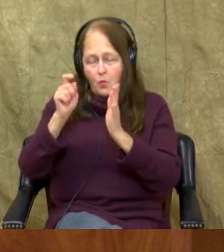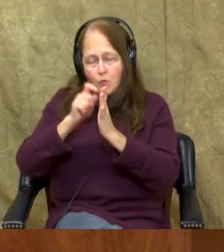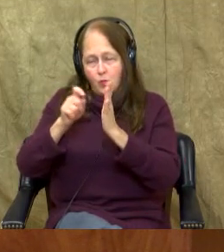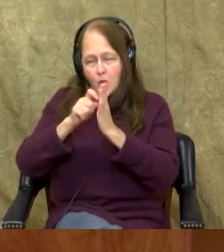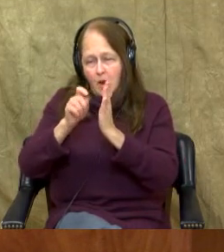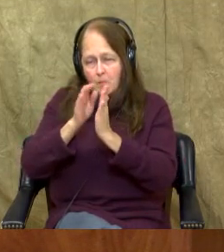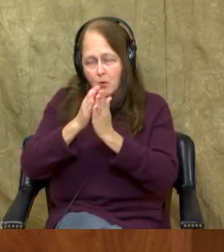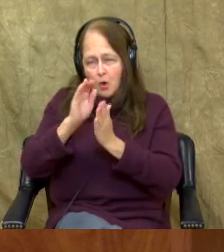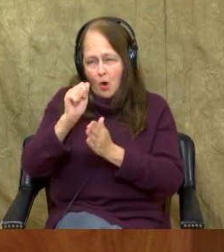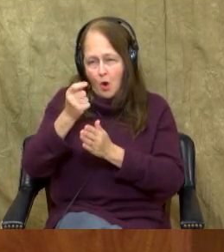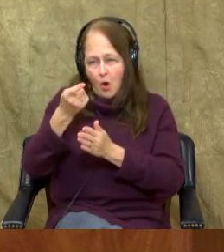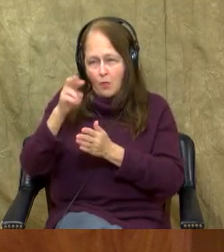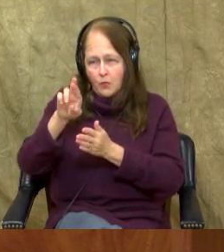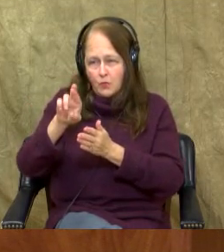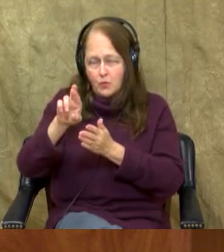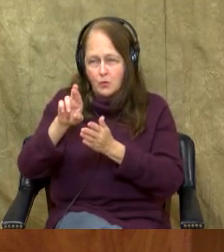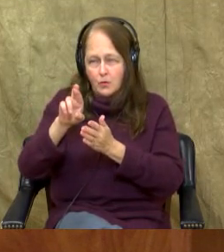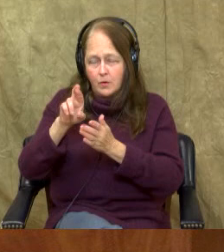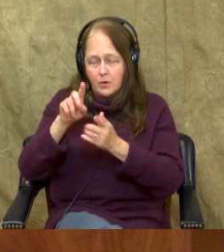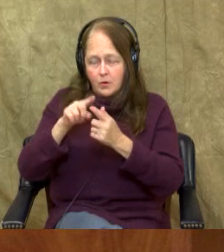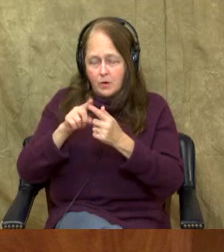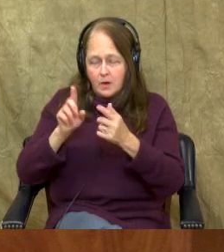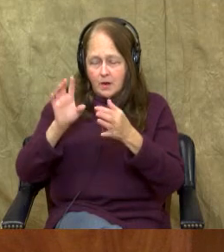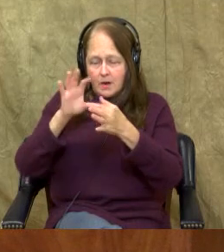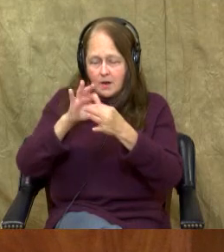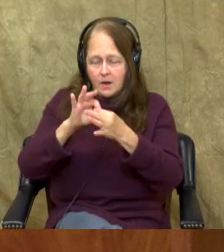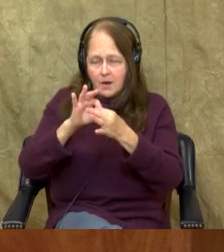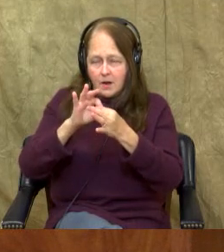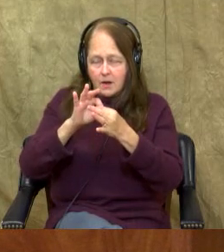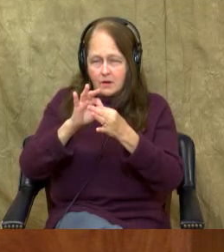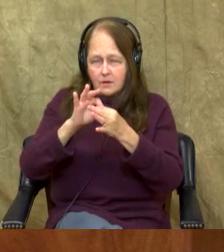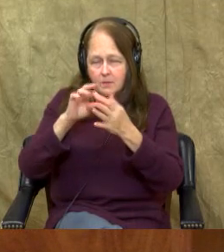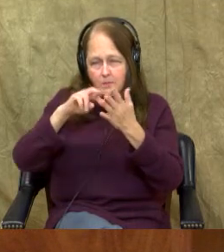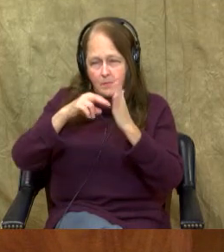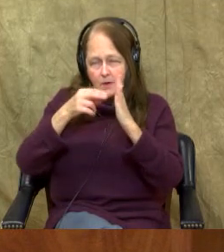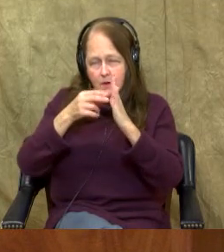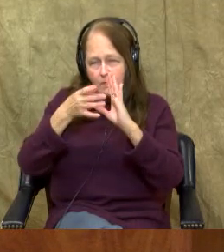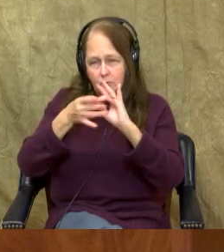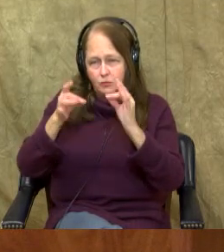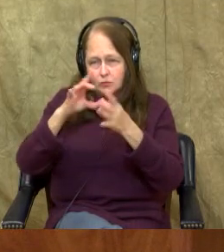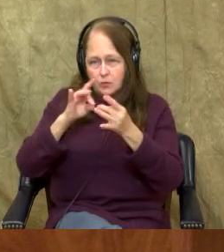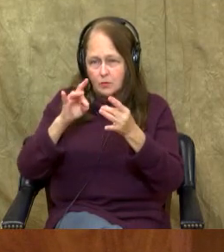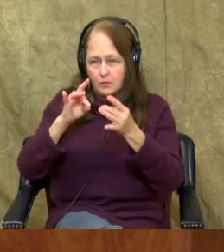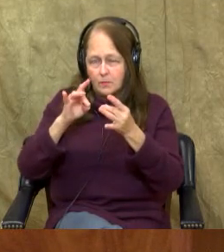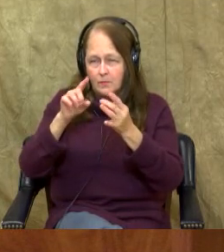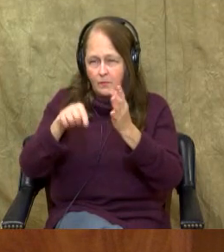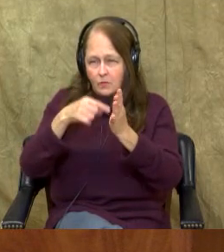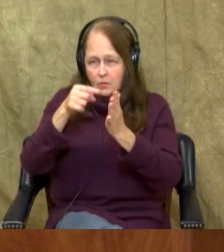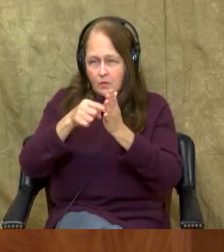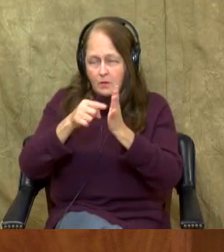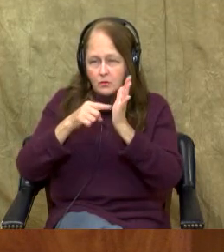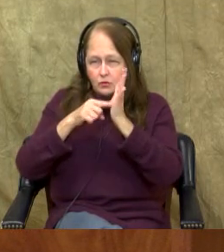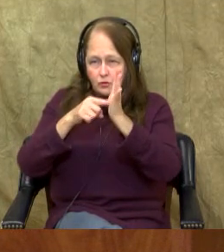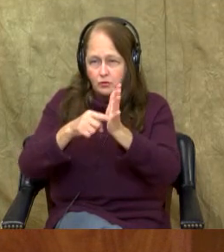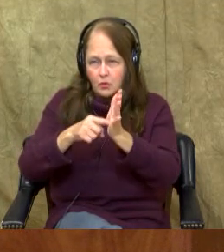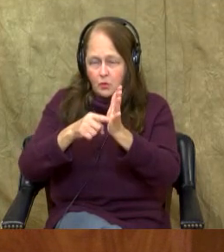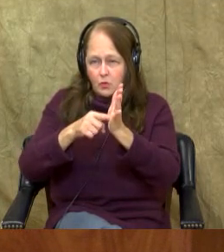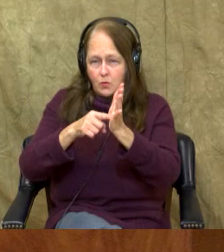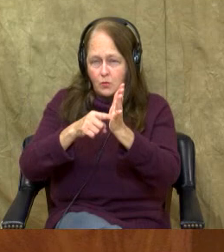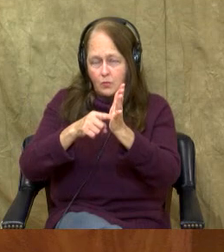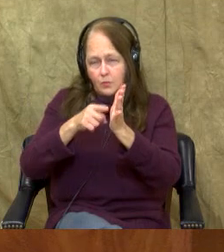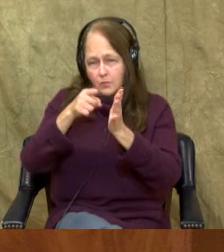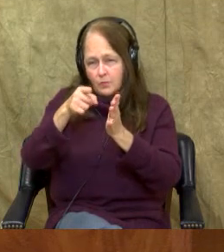as the paragraphs to connect the text for a meaning. This shows the text